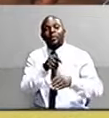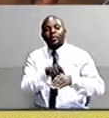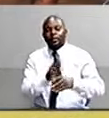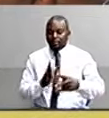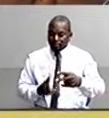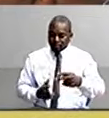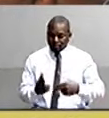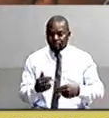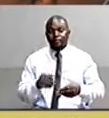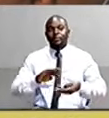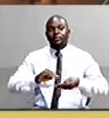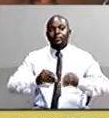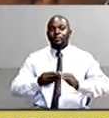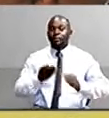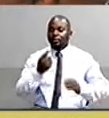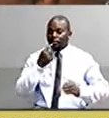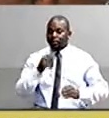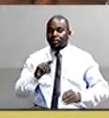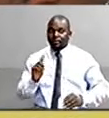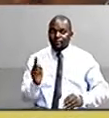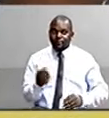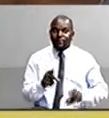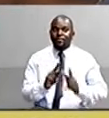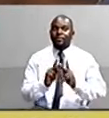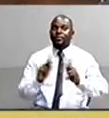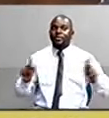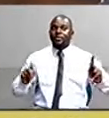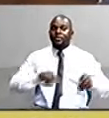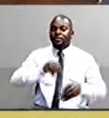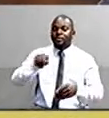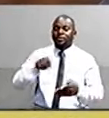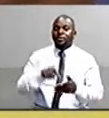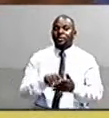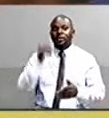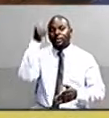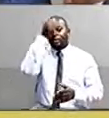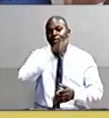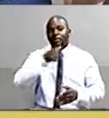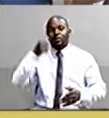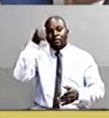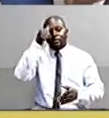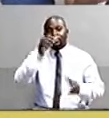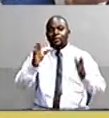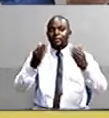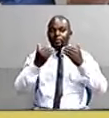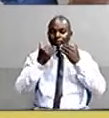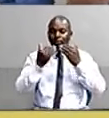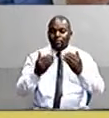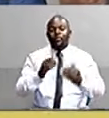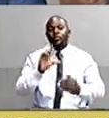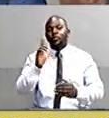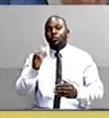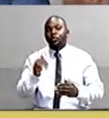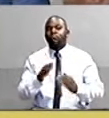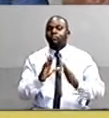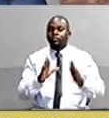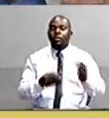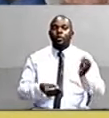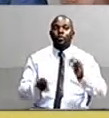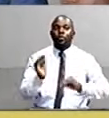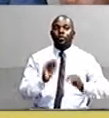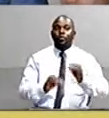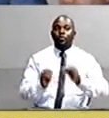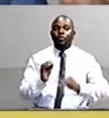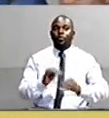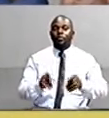the stakeholders say that this is the first peace center in Africa and thanked that the Rotarian for their extensive contribution to